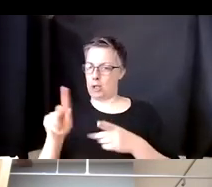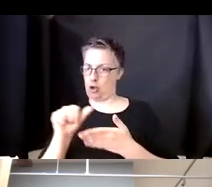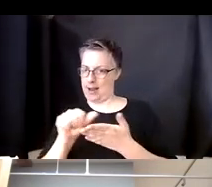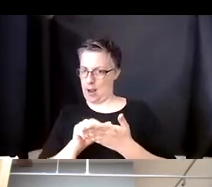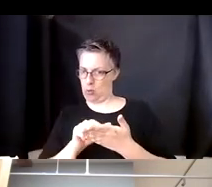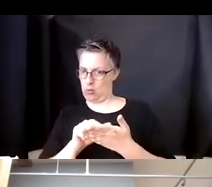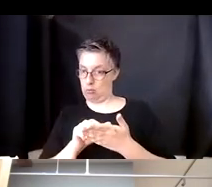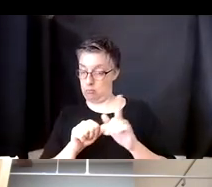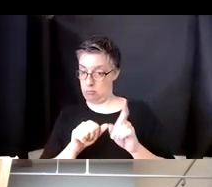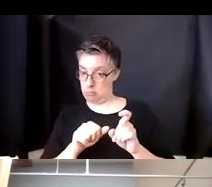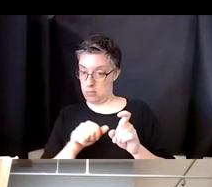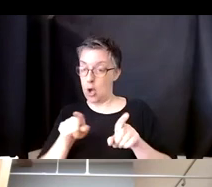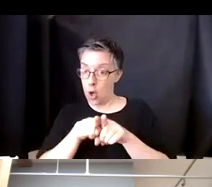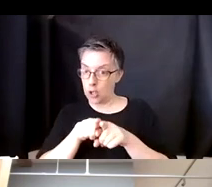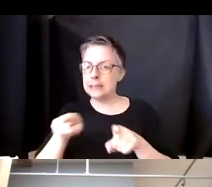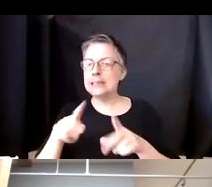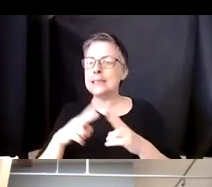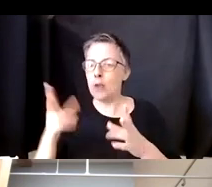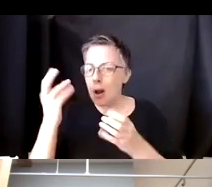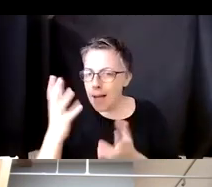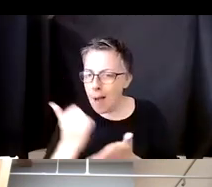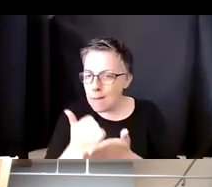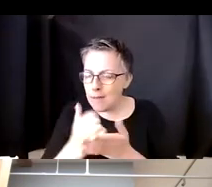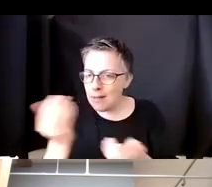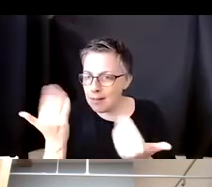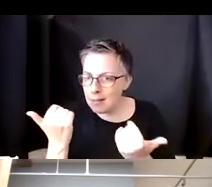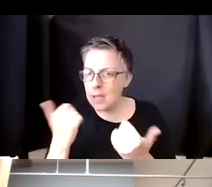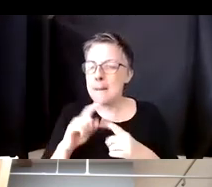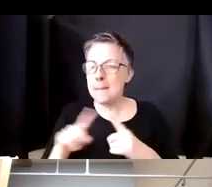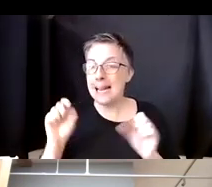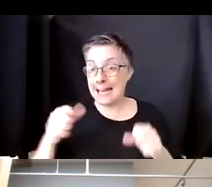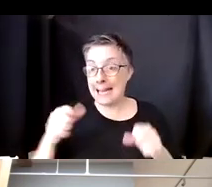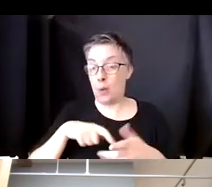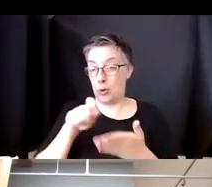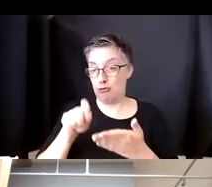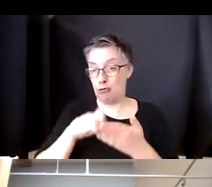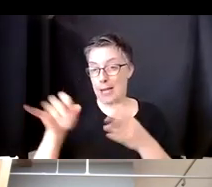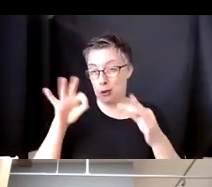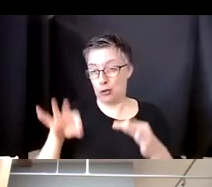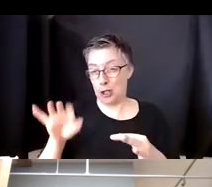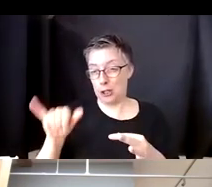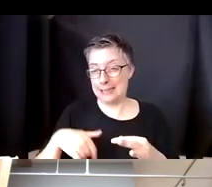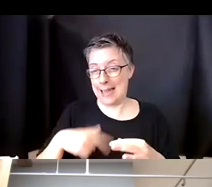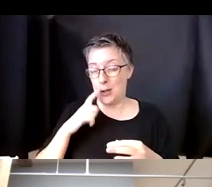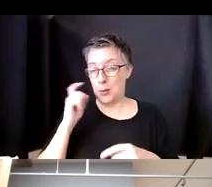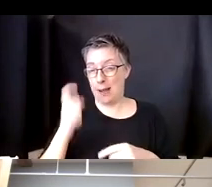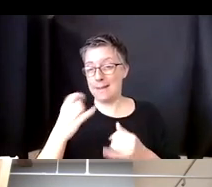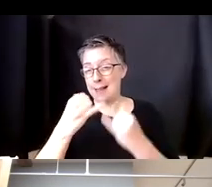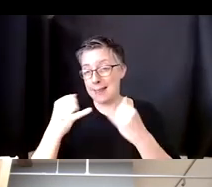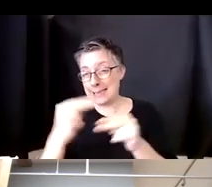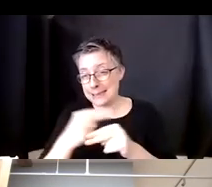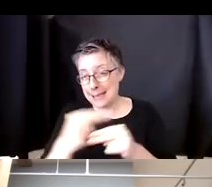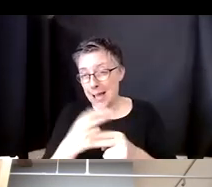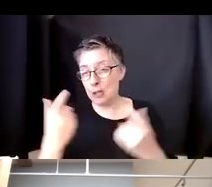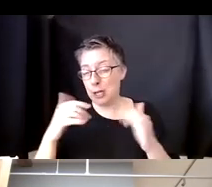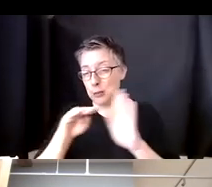said, also, this is very informative and helpful, but can we write the instructions that you gave on the last slide so we can try to step